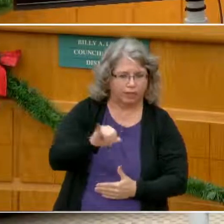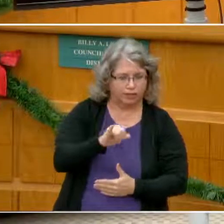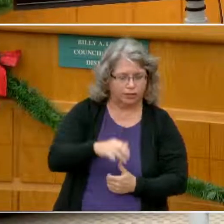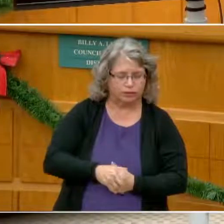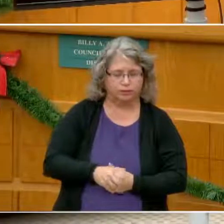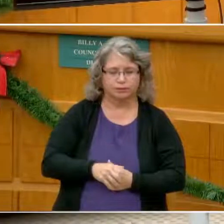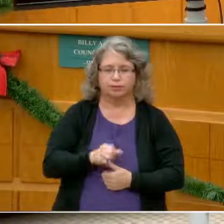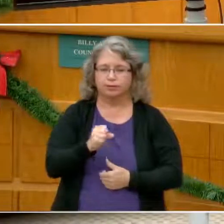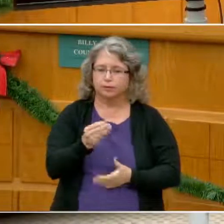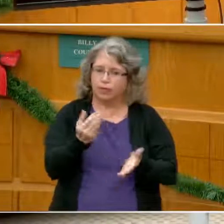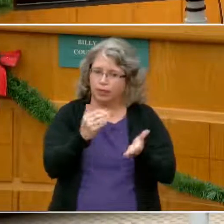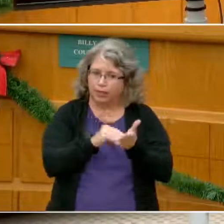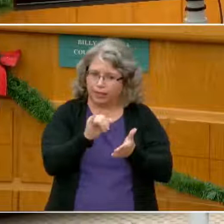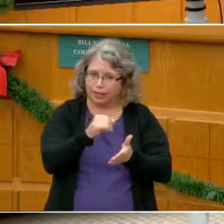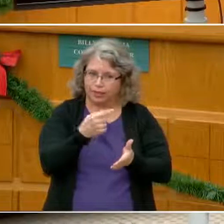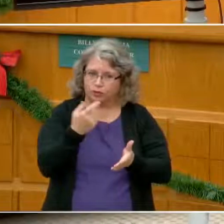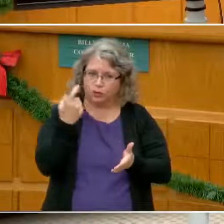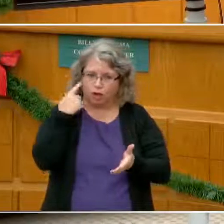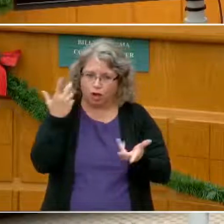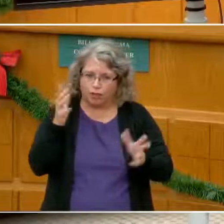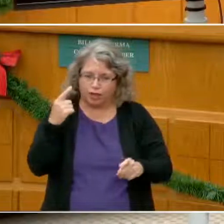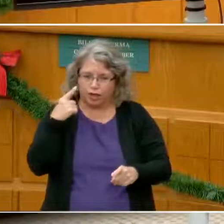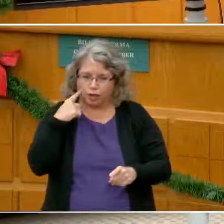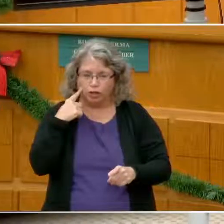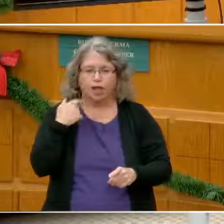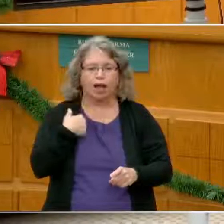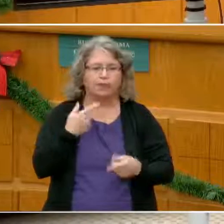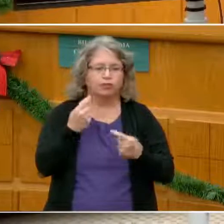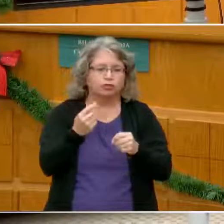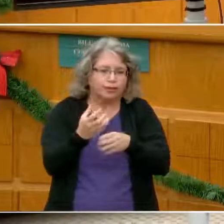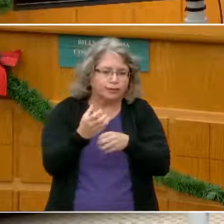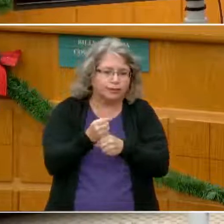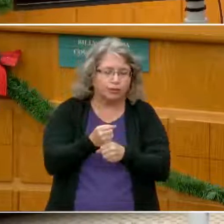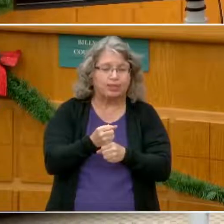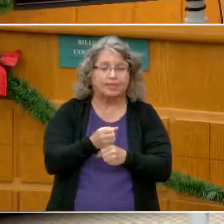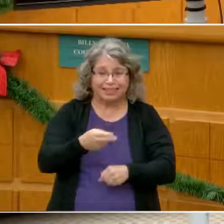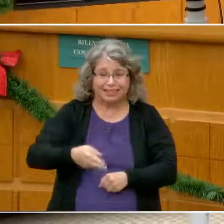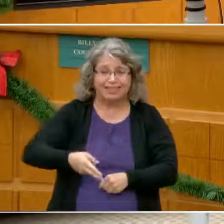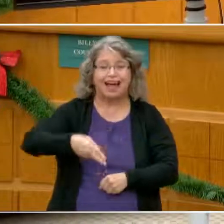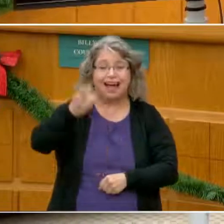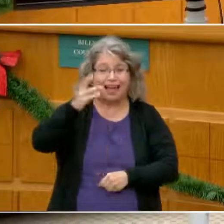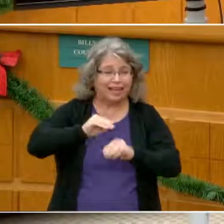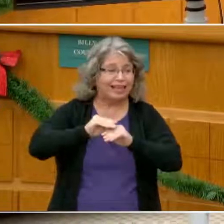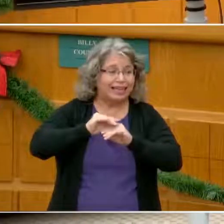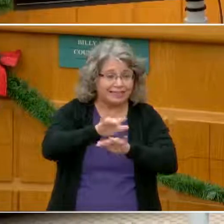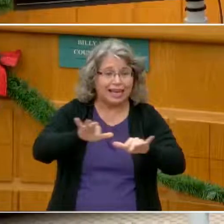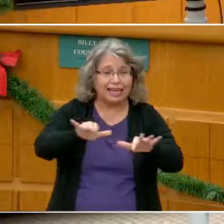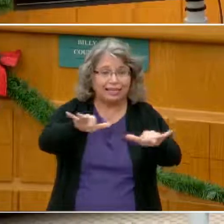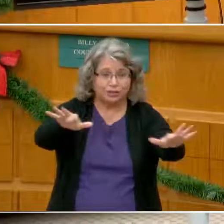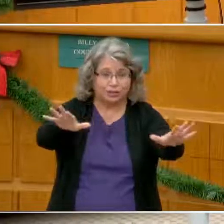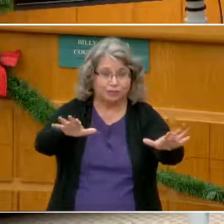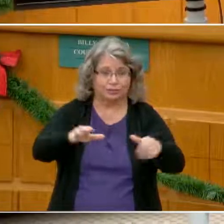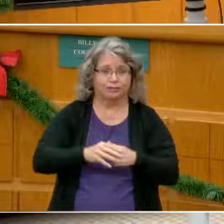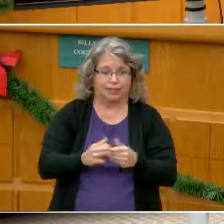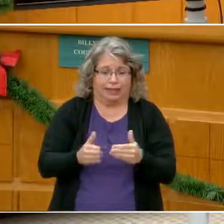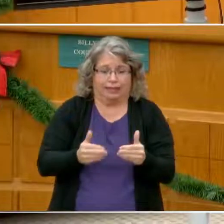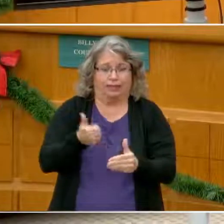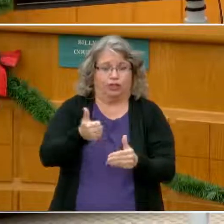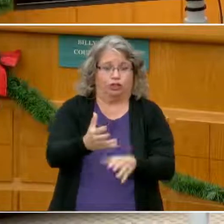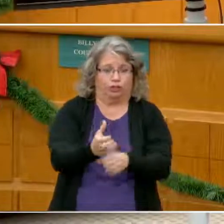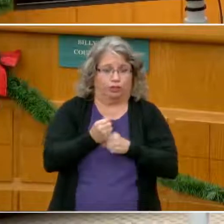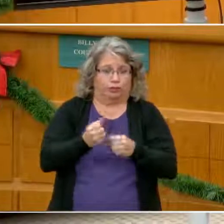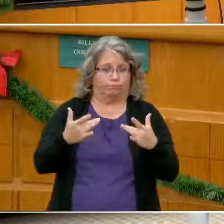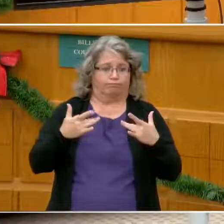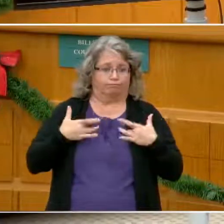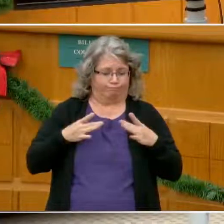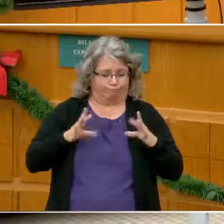going to try to give you more of a summary. It's highly contagious. It's easier to catch. If you do get infected with it,